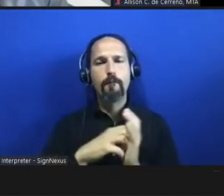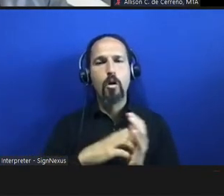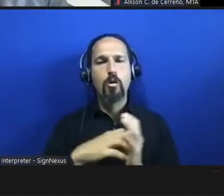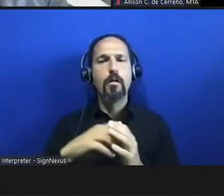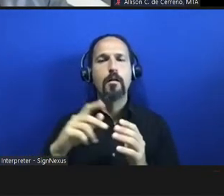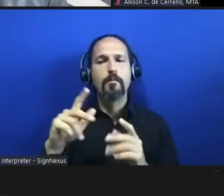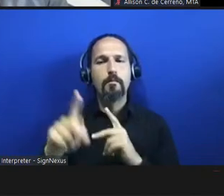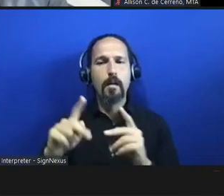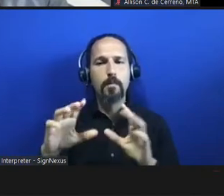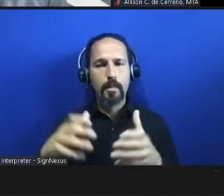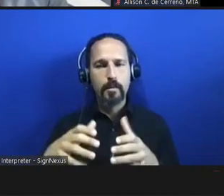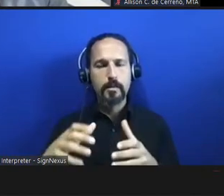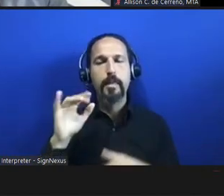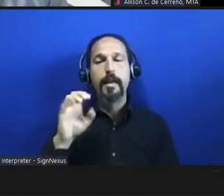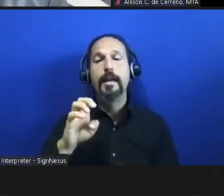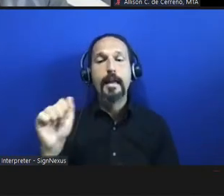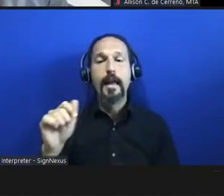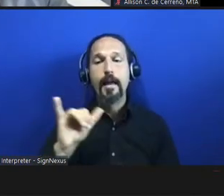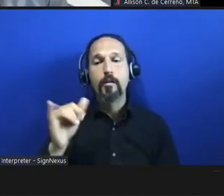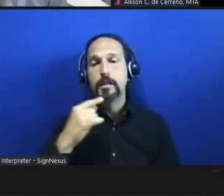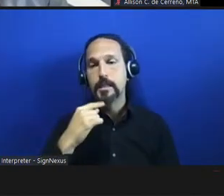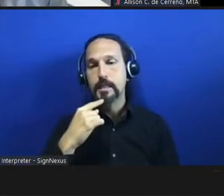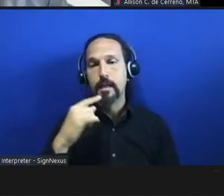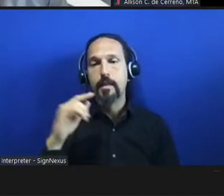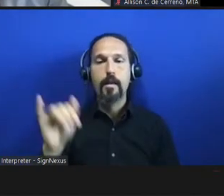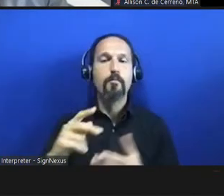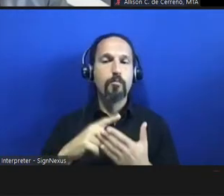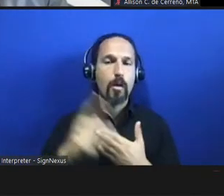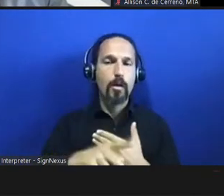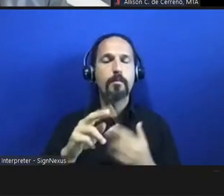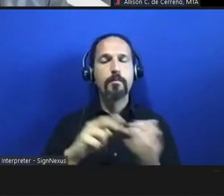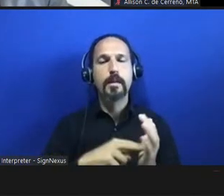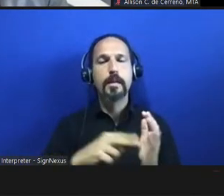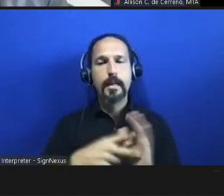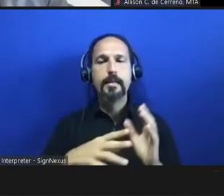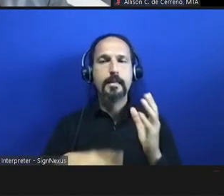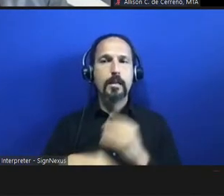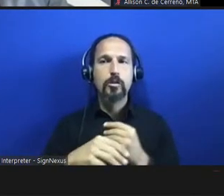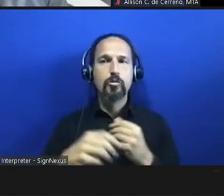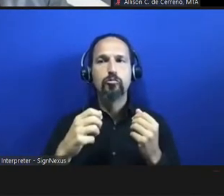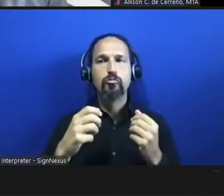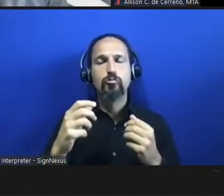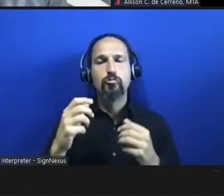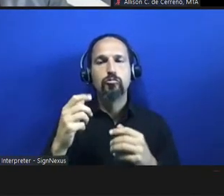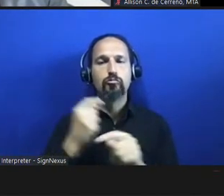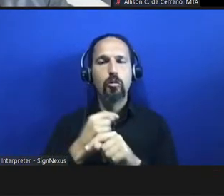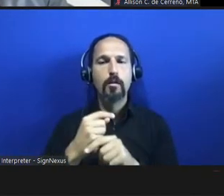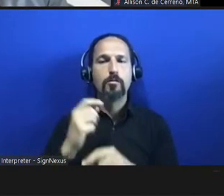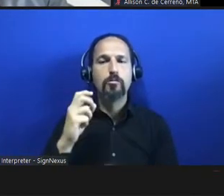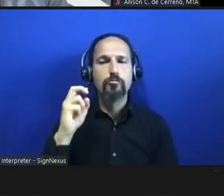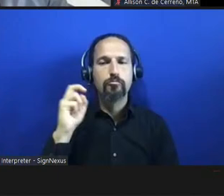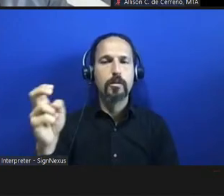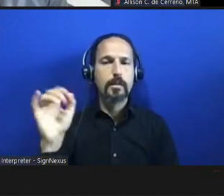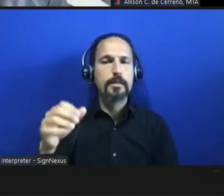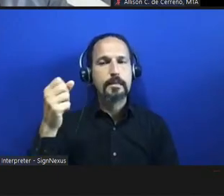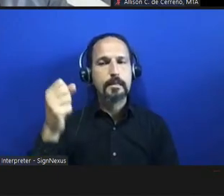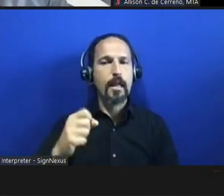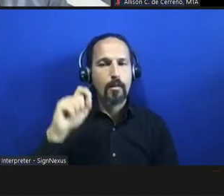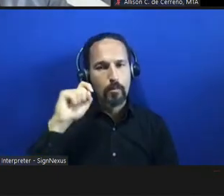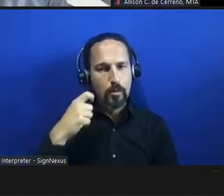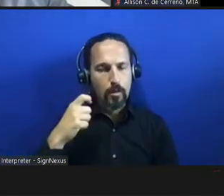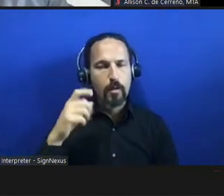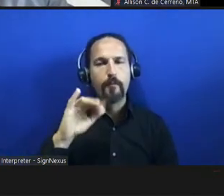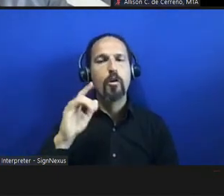the EA also projects that the CPE program will result in additional trucks traveling through the South Bronx especially on the Cross